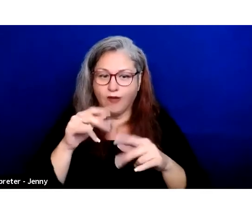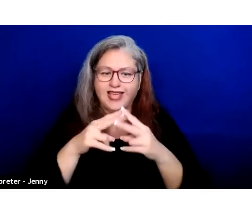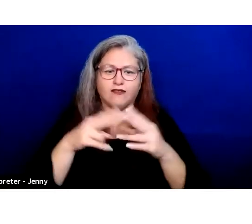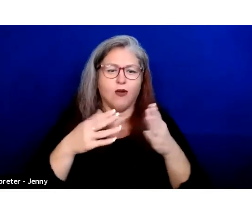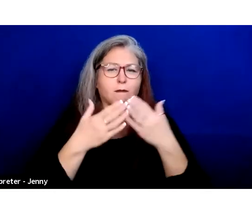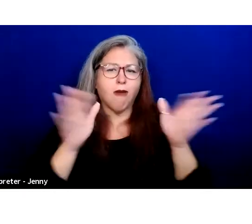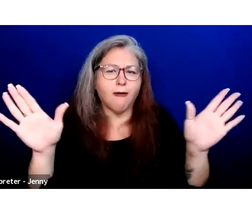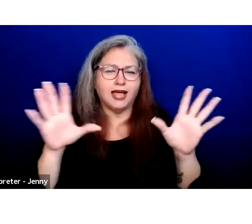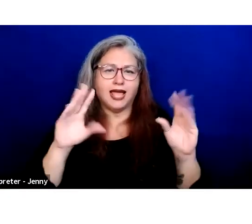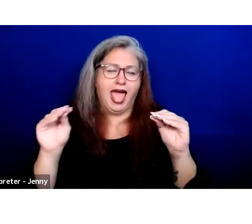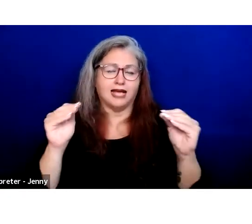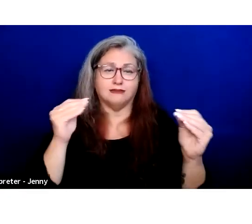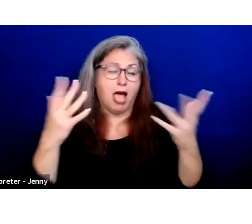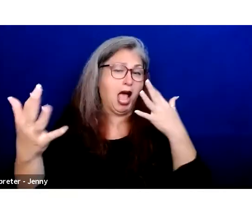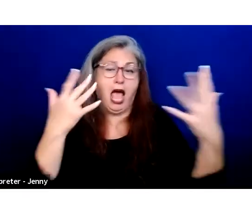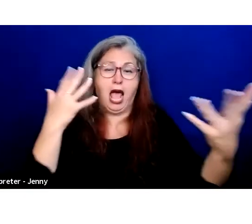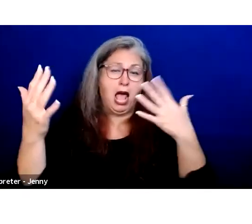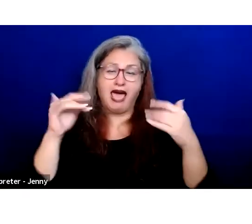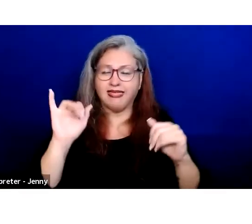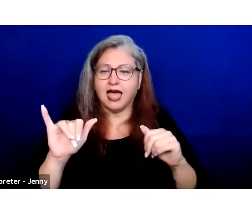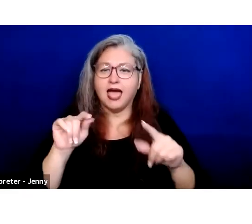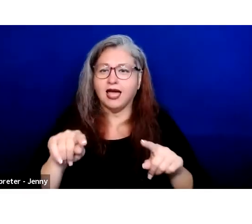are splashy, and that